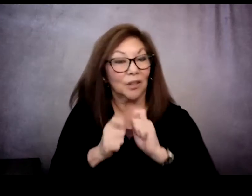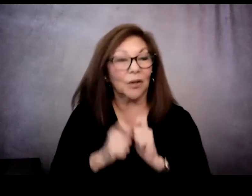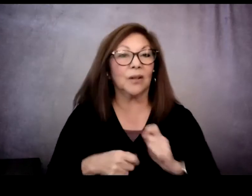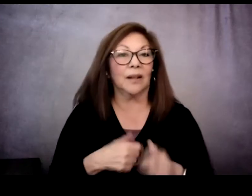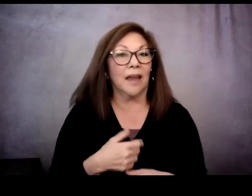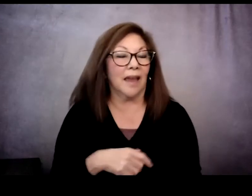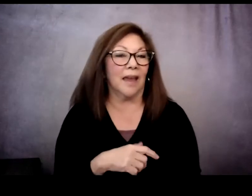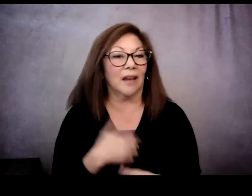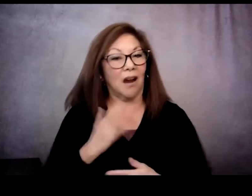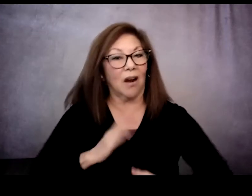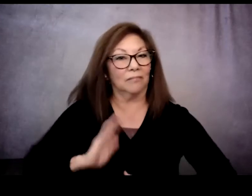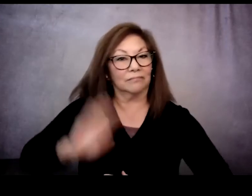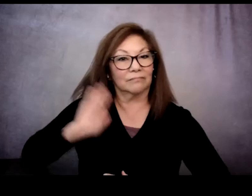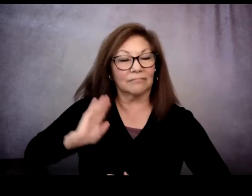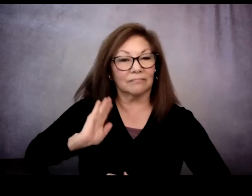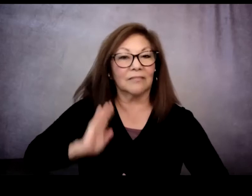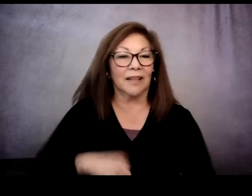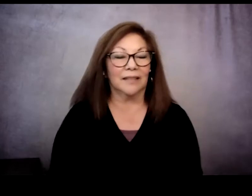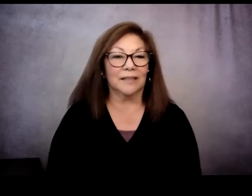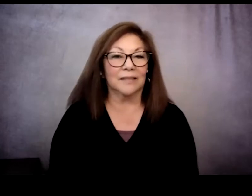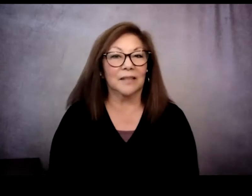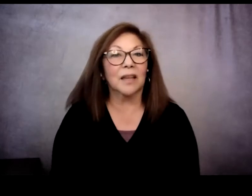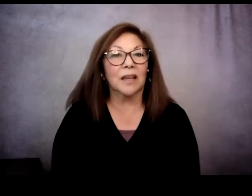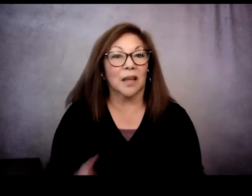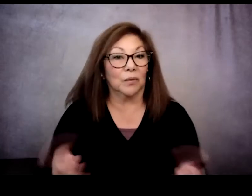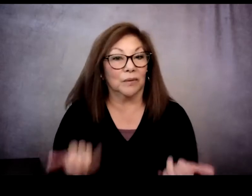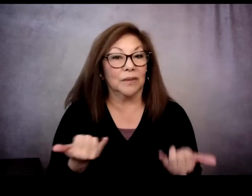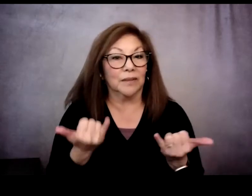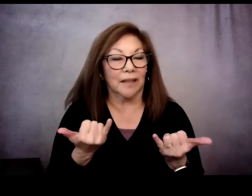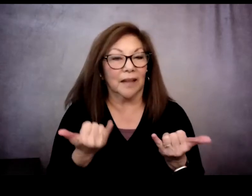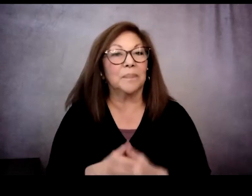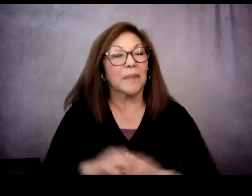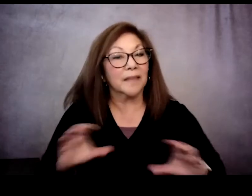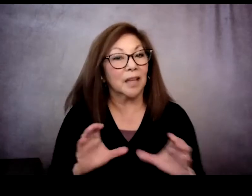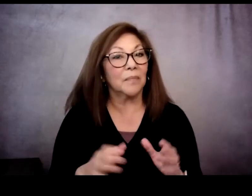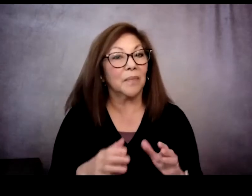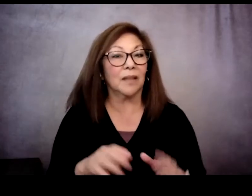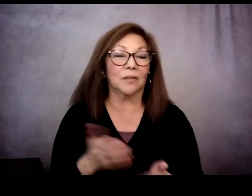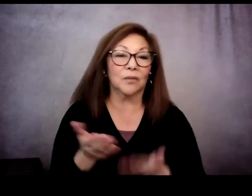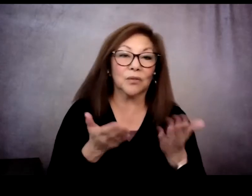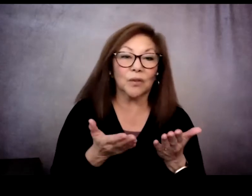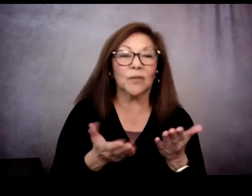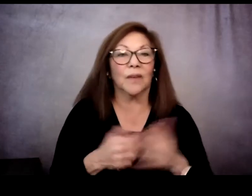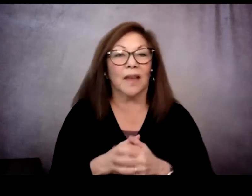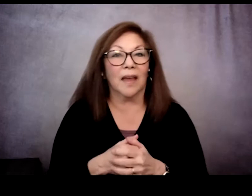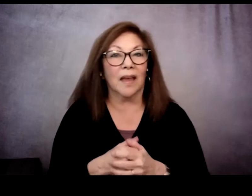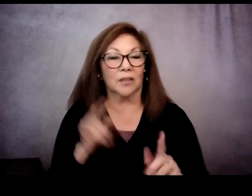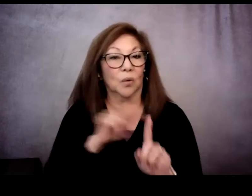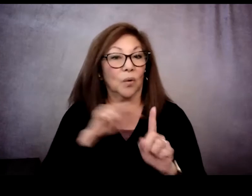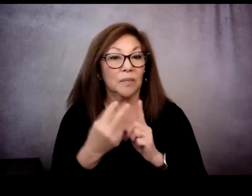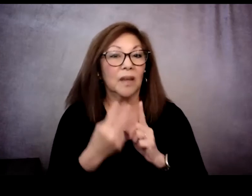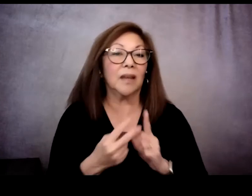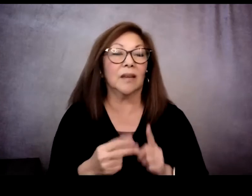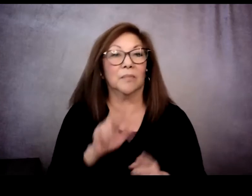archival legacies, which Monique will be joining us in doing, this campaign will serve not only as a retrospective of our rich